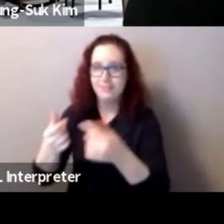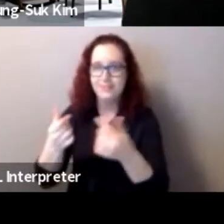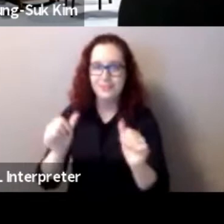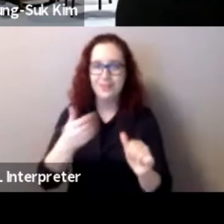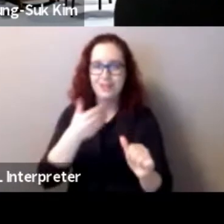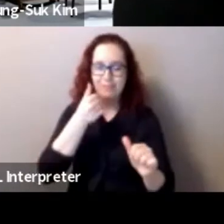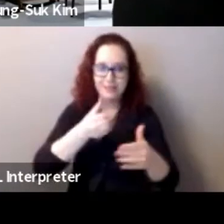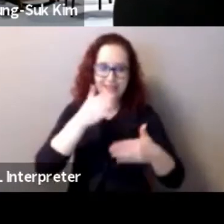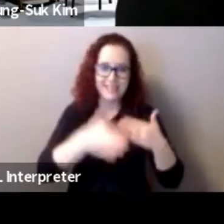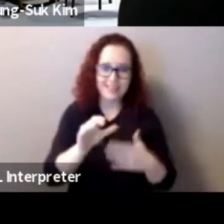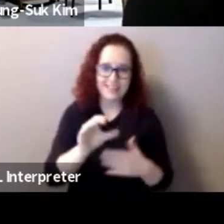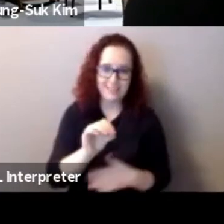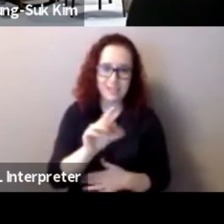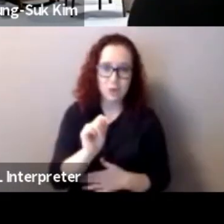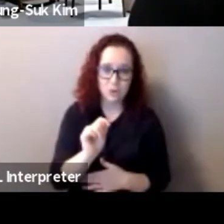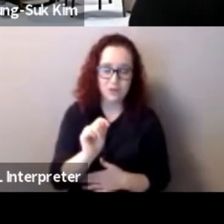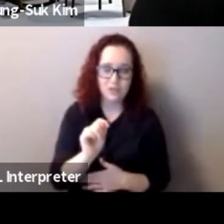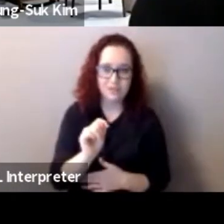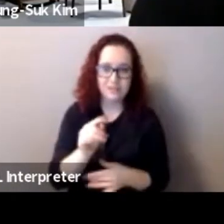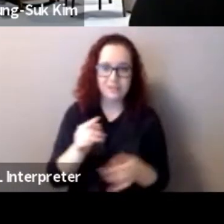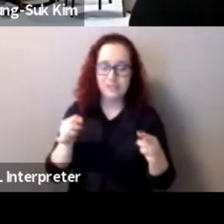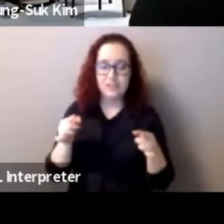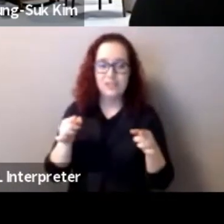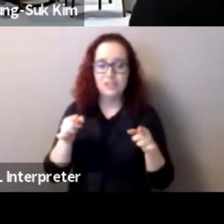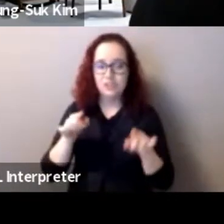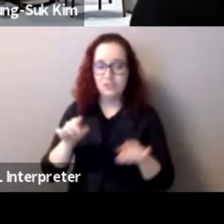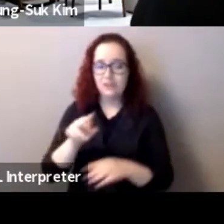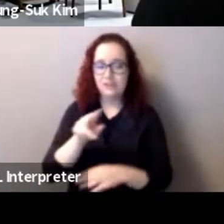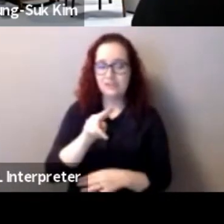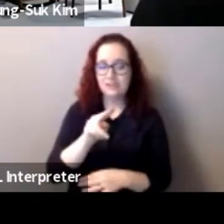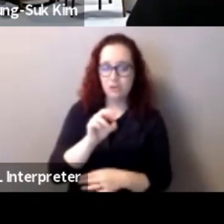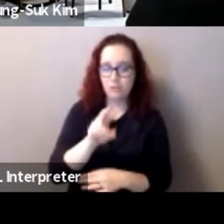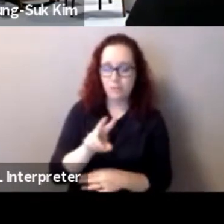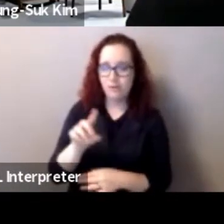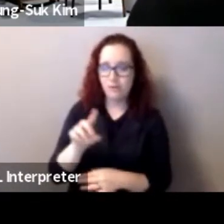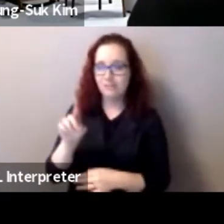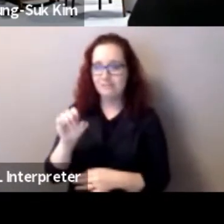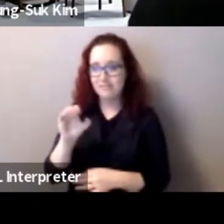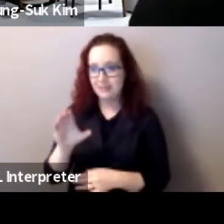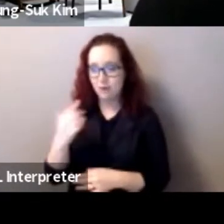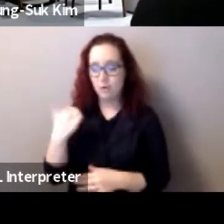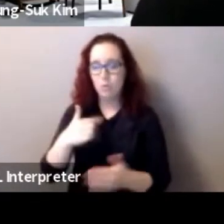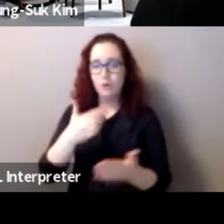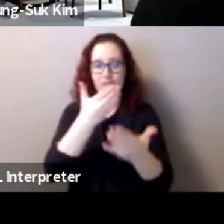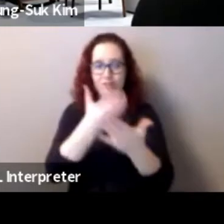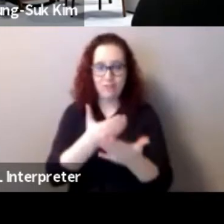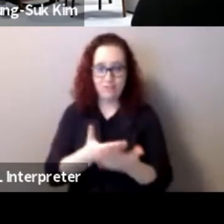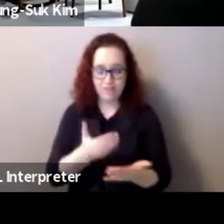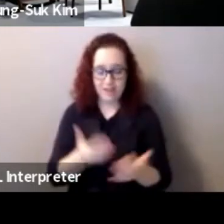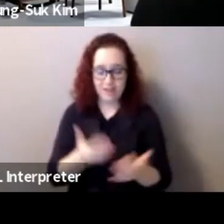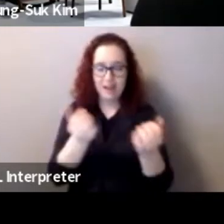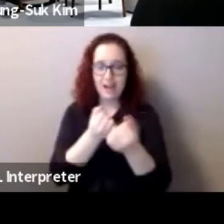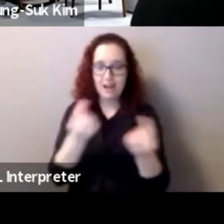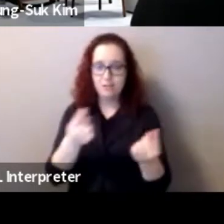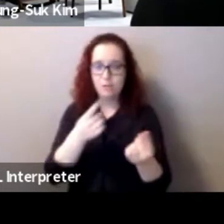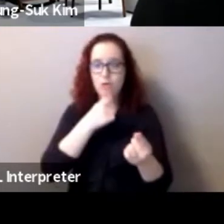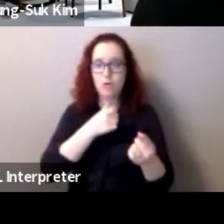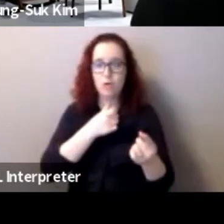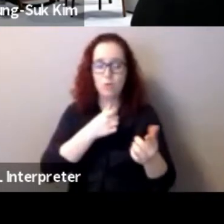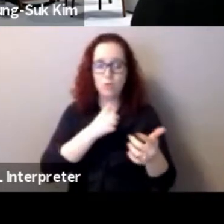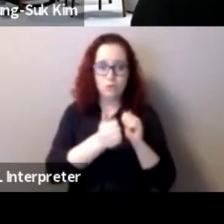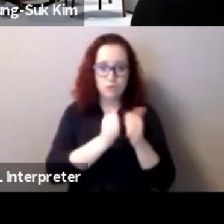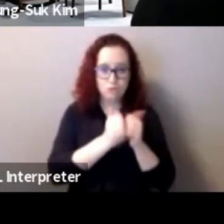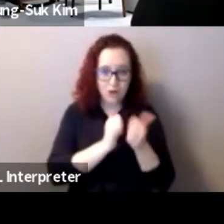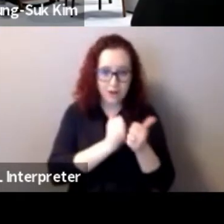the end of October. And then during that period of November and December, we're actually going through and we verify that everyone who's on the ballot is indeed